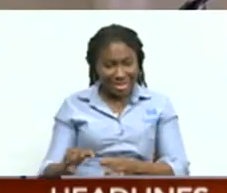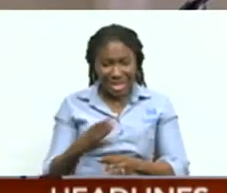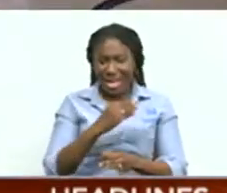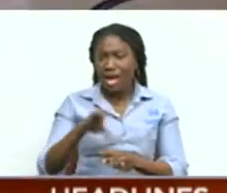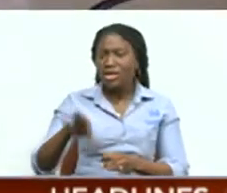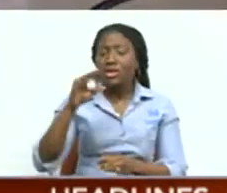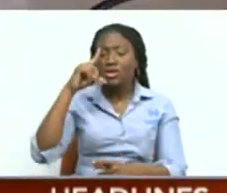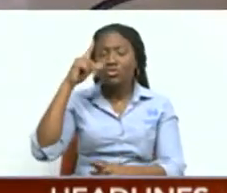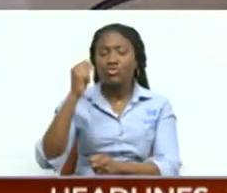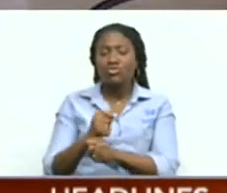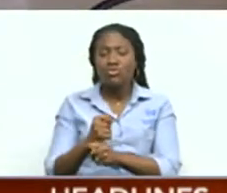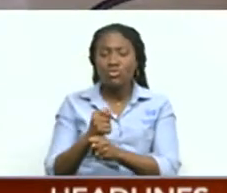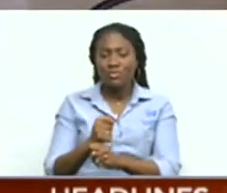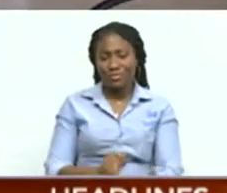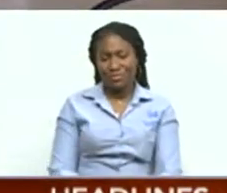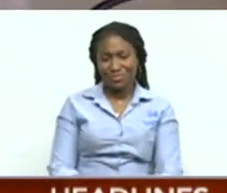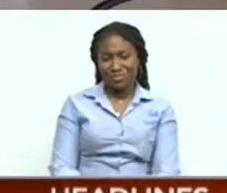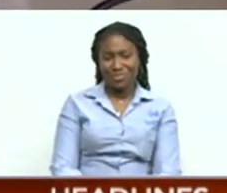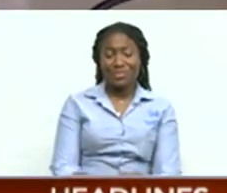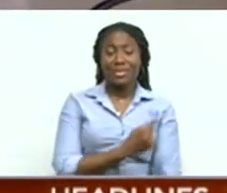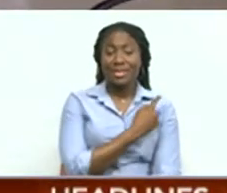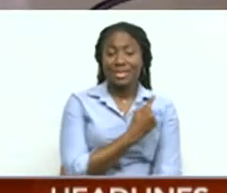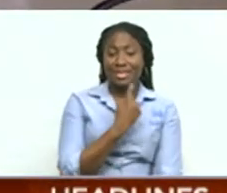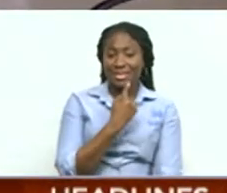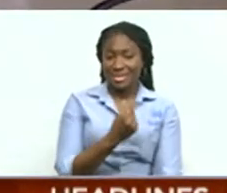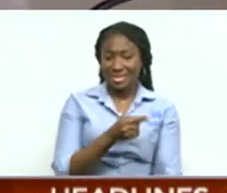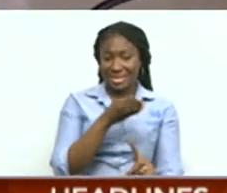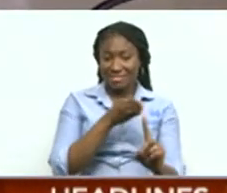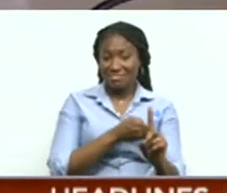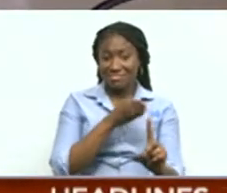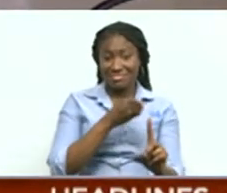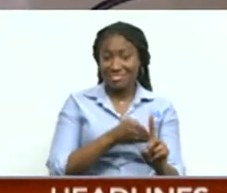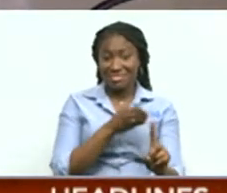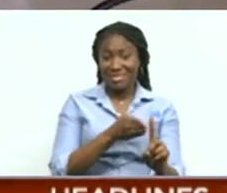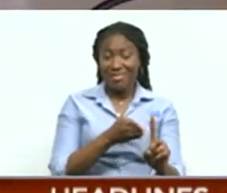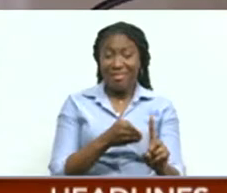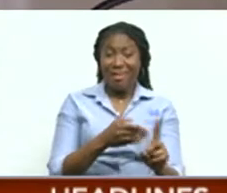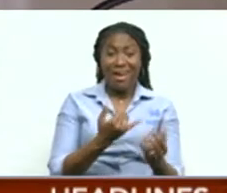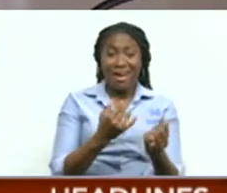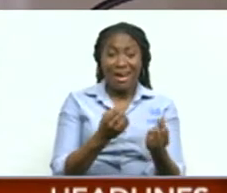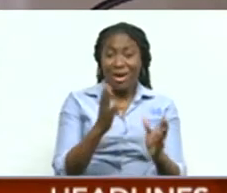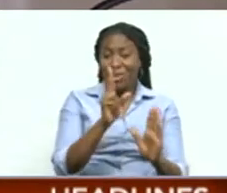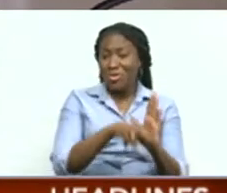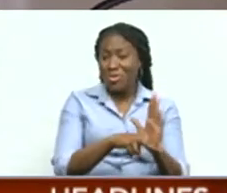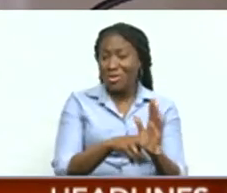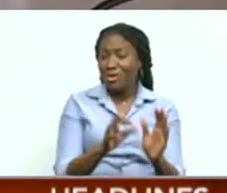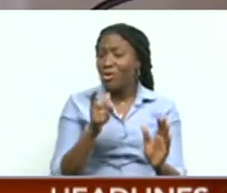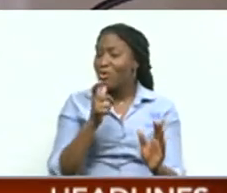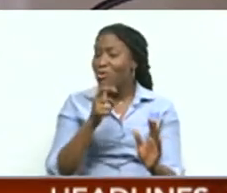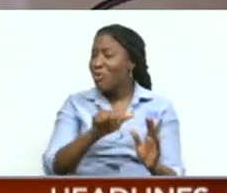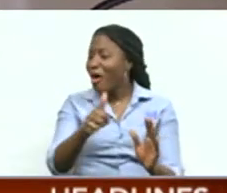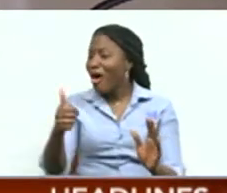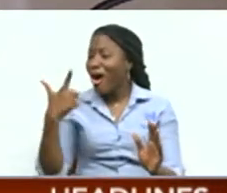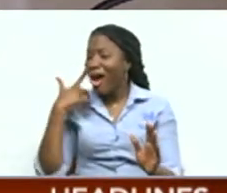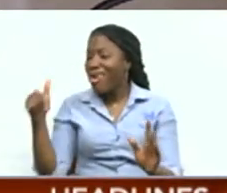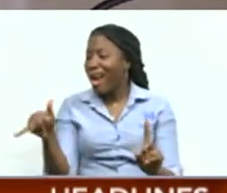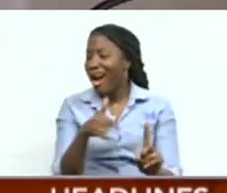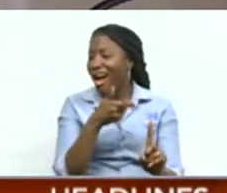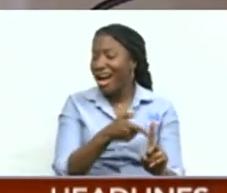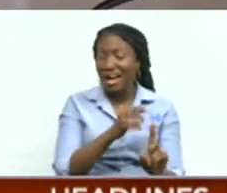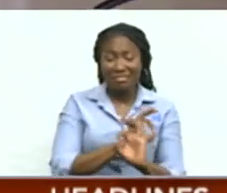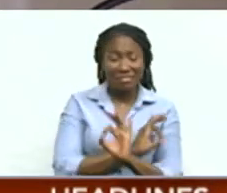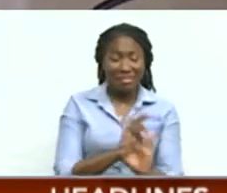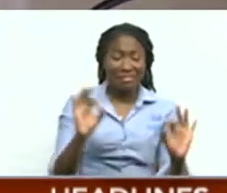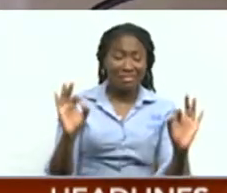truth. Reggie may be amongst the last of a dwindling breed, but he has left us with a legacy of scholarly and practical